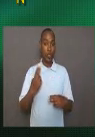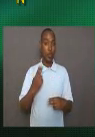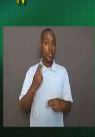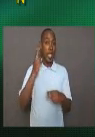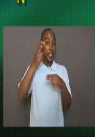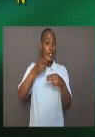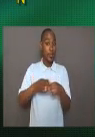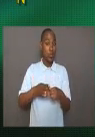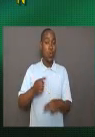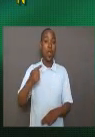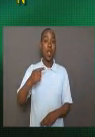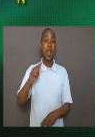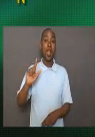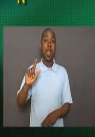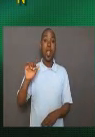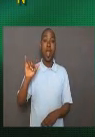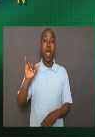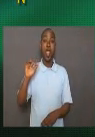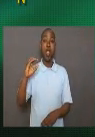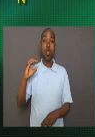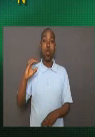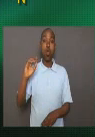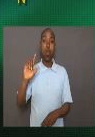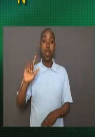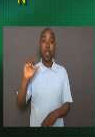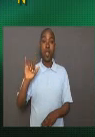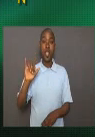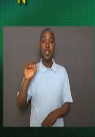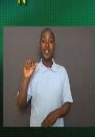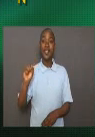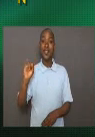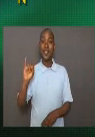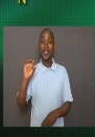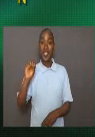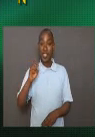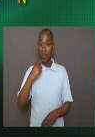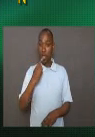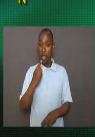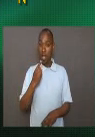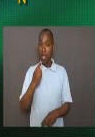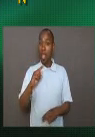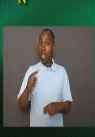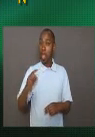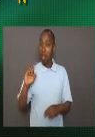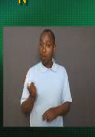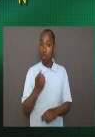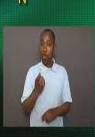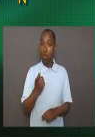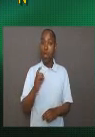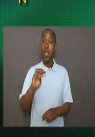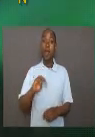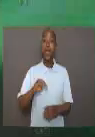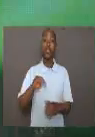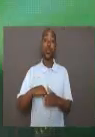called glycolysis, which takes place outside of the cell's